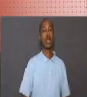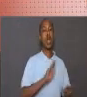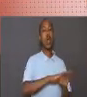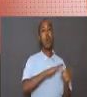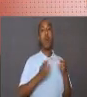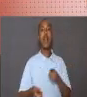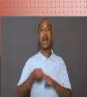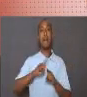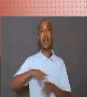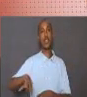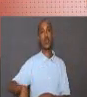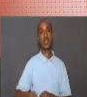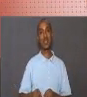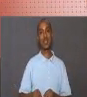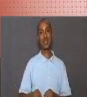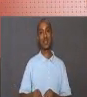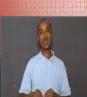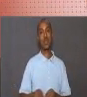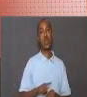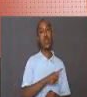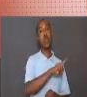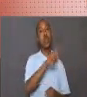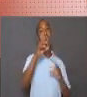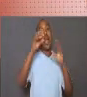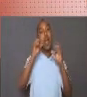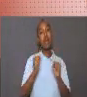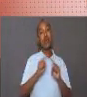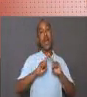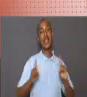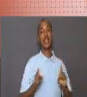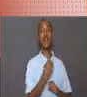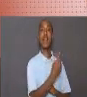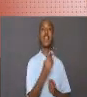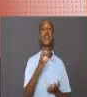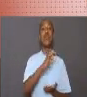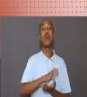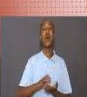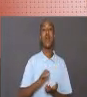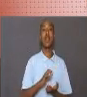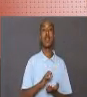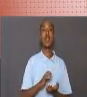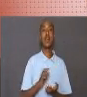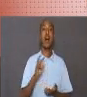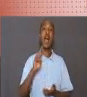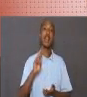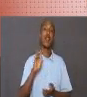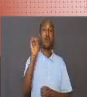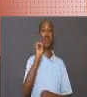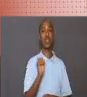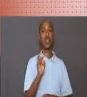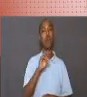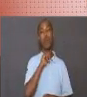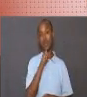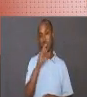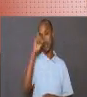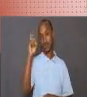Welcome back, students. Were you able to identify each compound as being either an oxide or